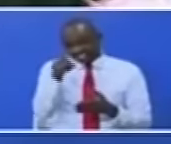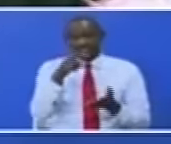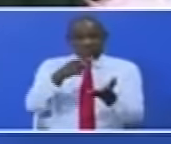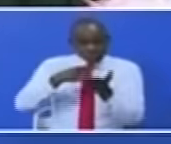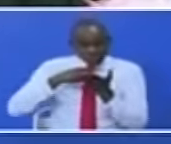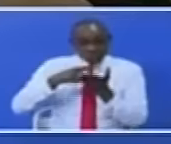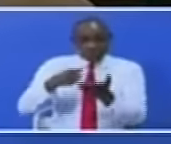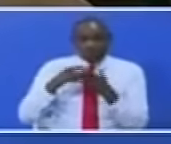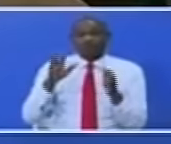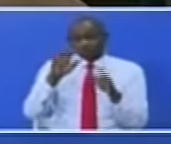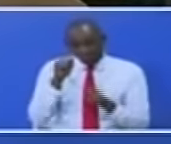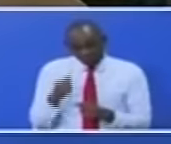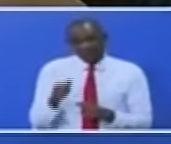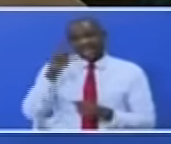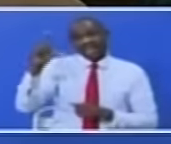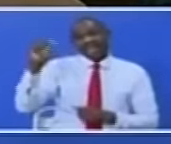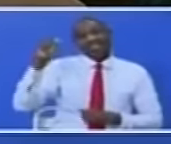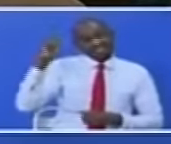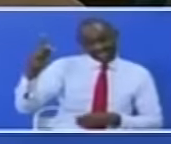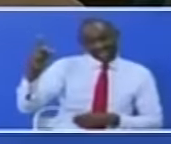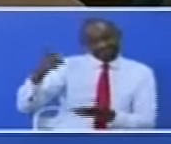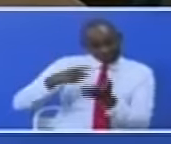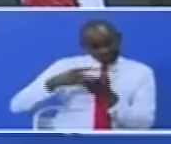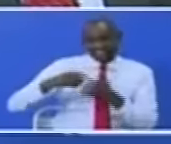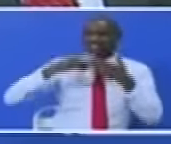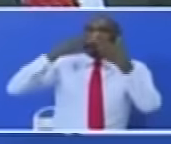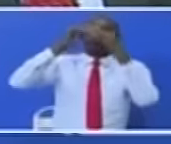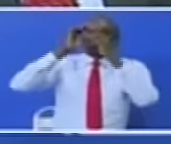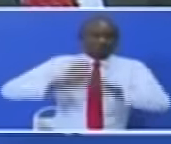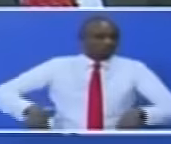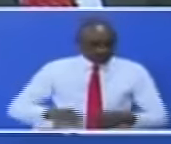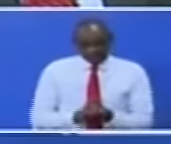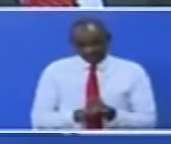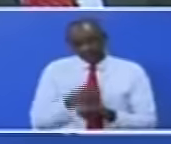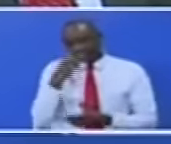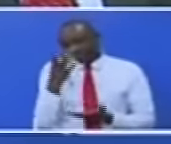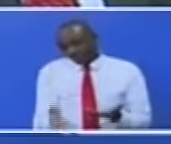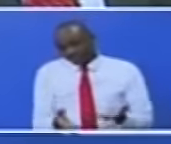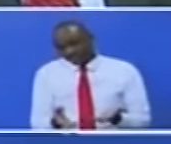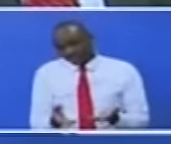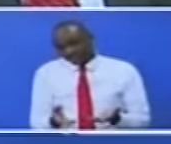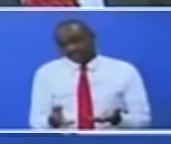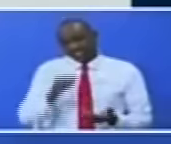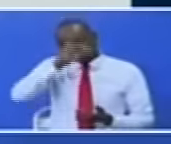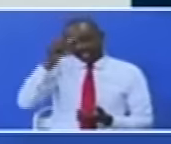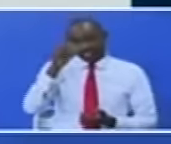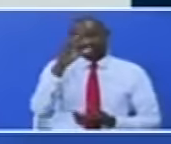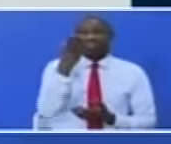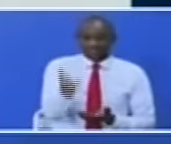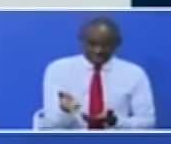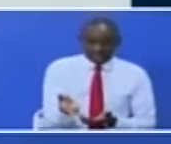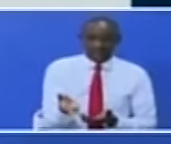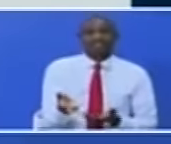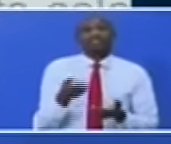talks, spearheaded by the Law Society of Kenya, flopped over alleged fears within JSC quarters. The